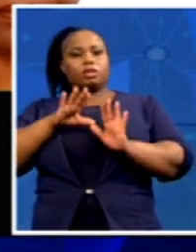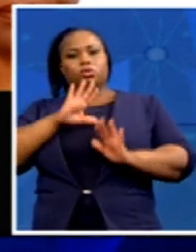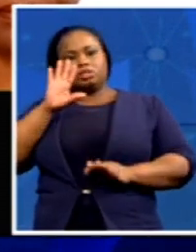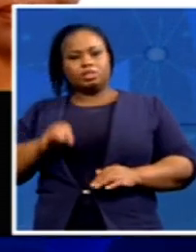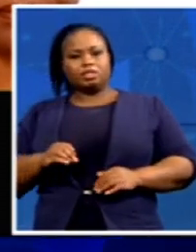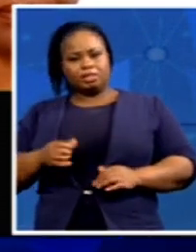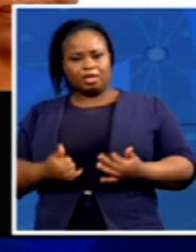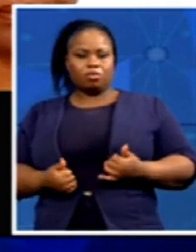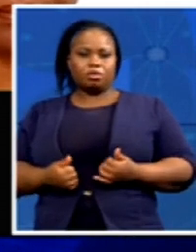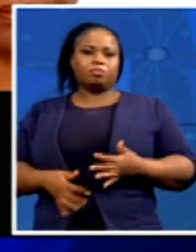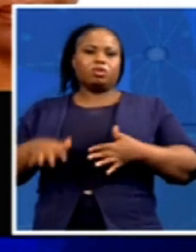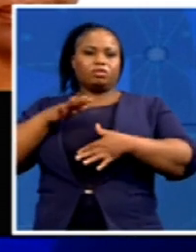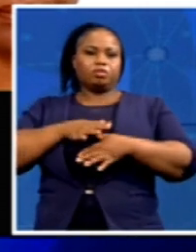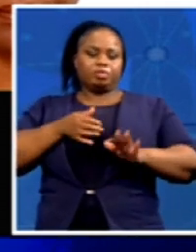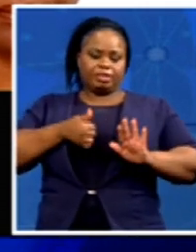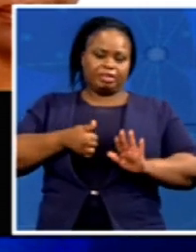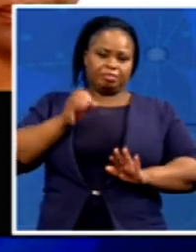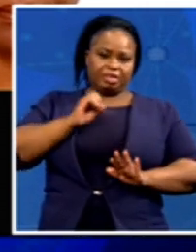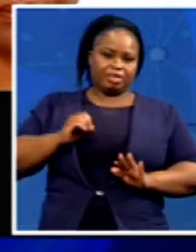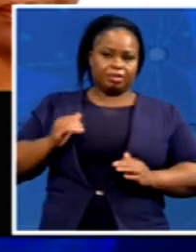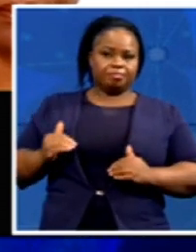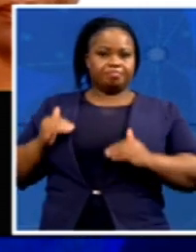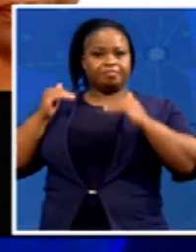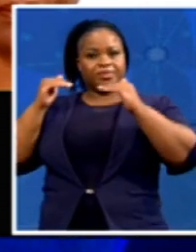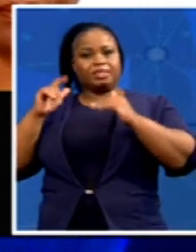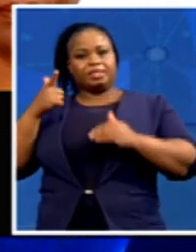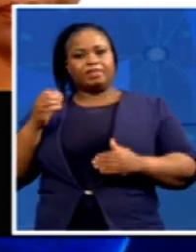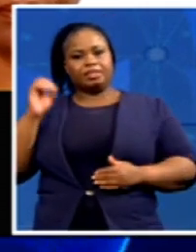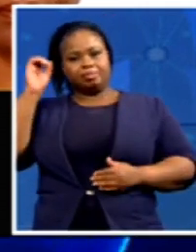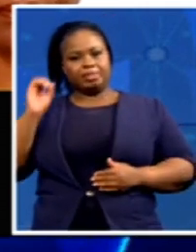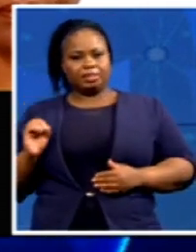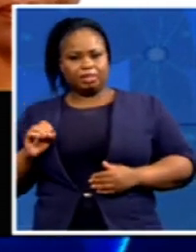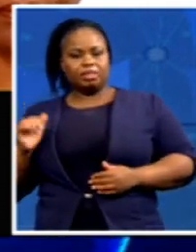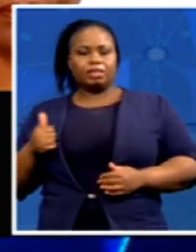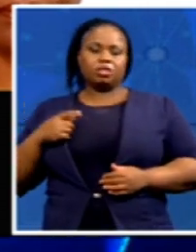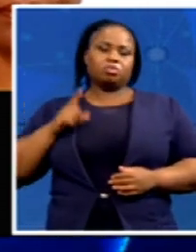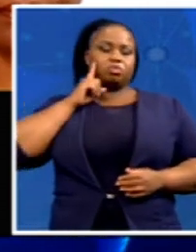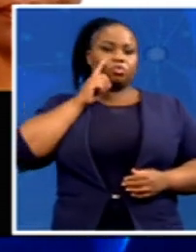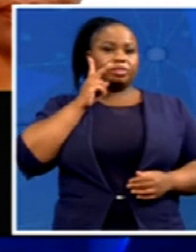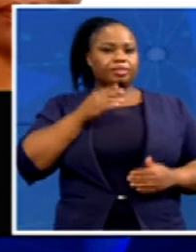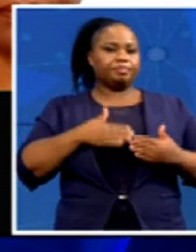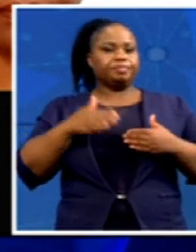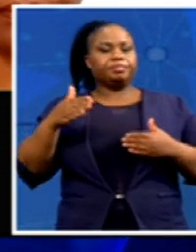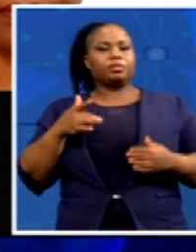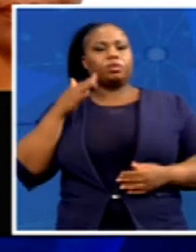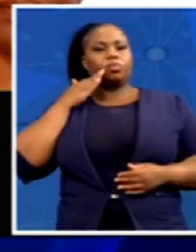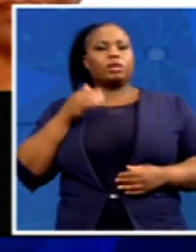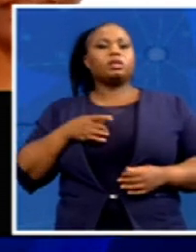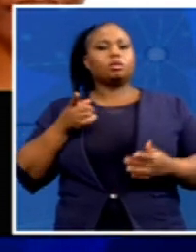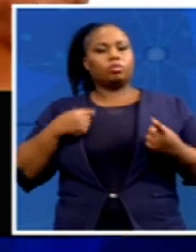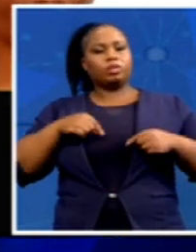to 70%, and then we pick it from there once we've immunized a good chunk of the population.